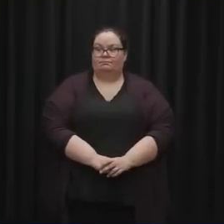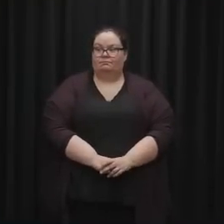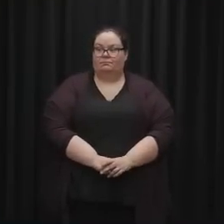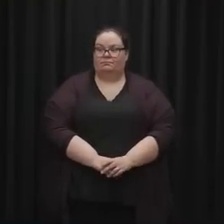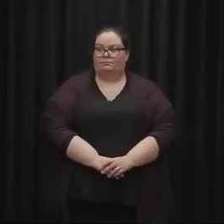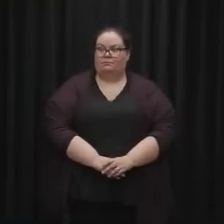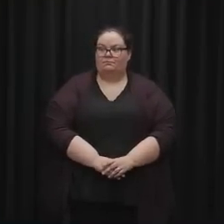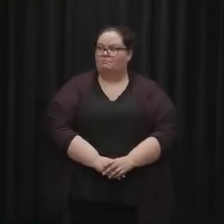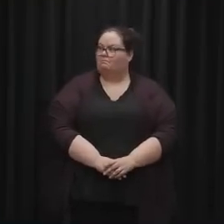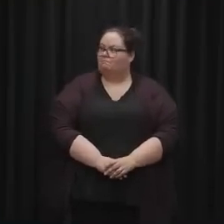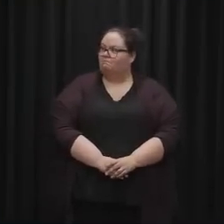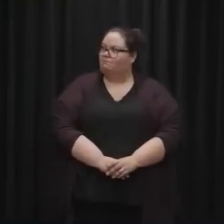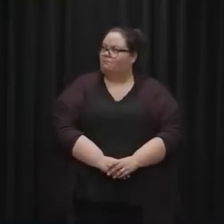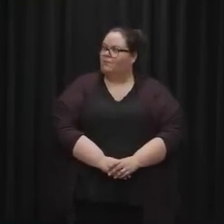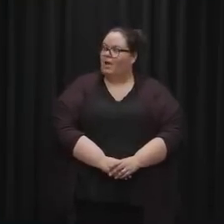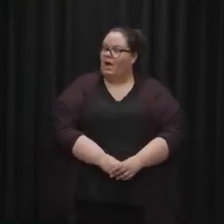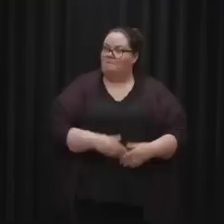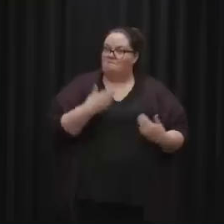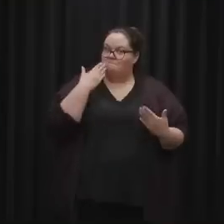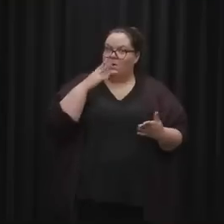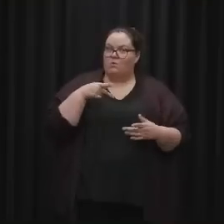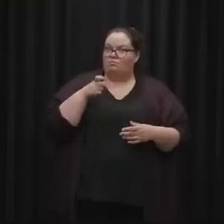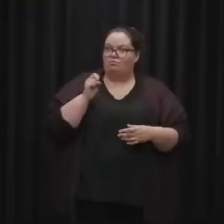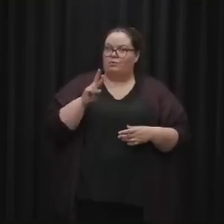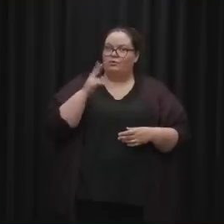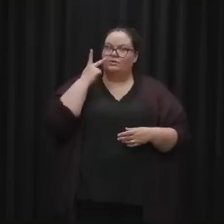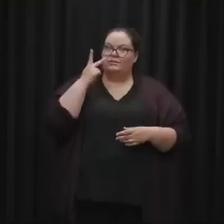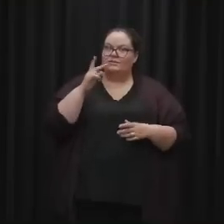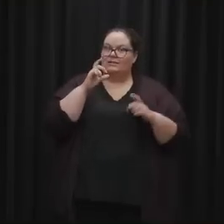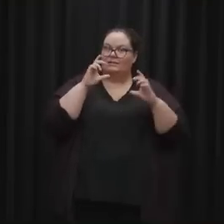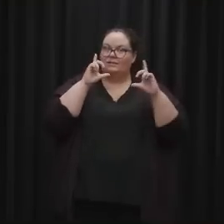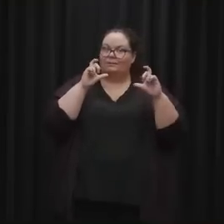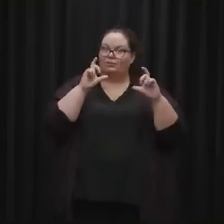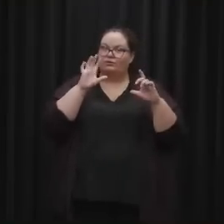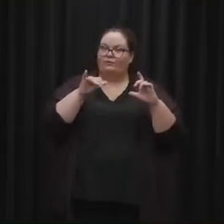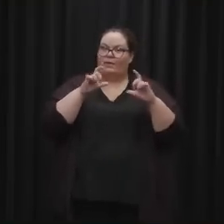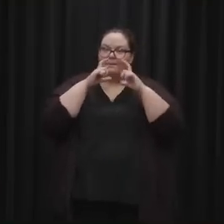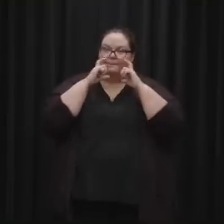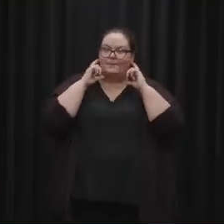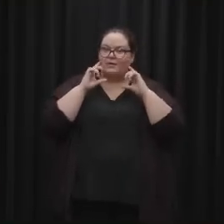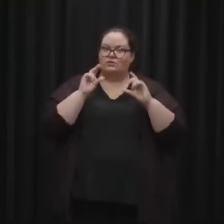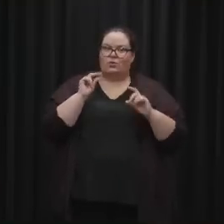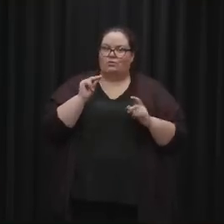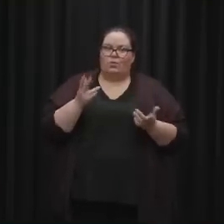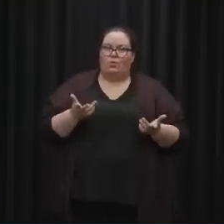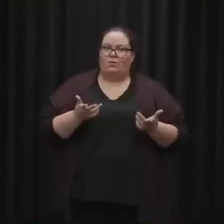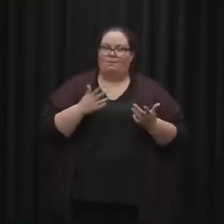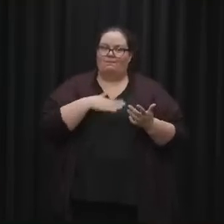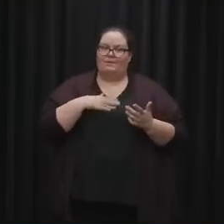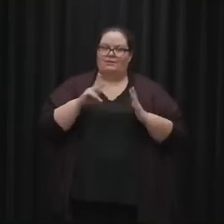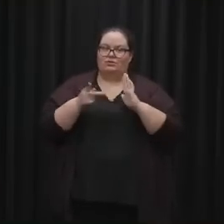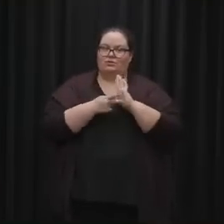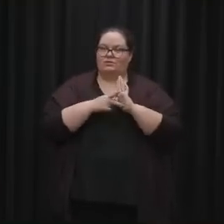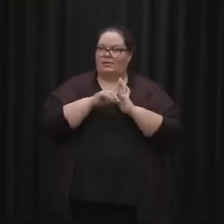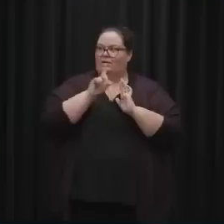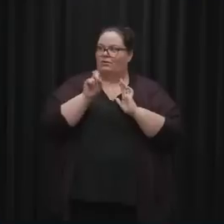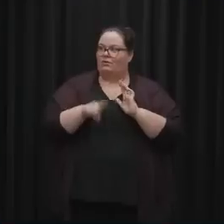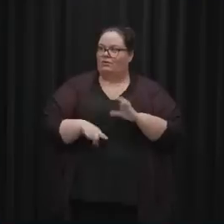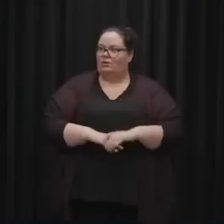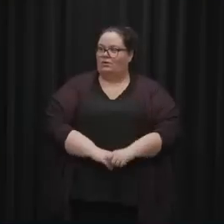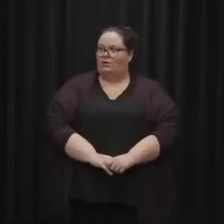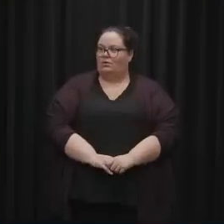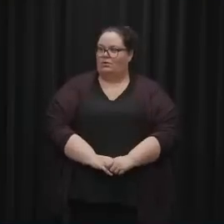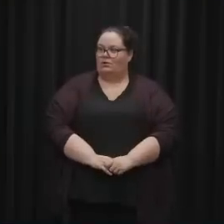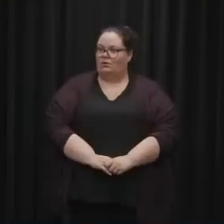I don't know if the Premier has seen the photo of the mask. So can you please ask your follow-up?